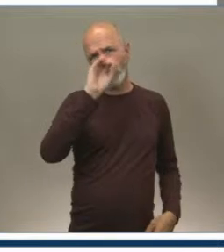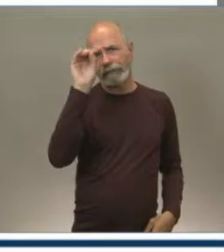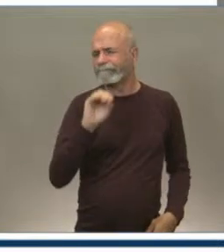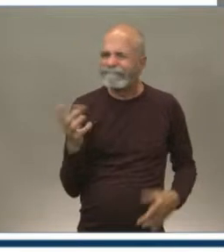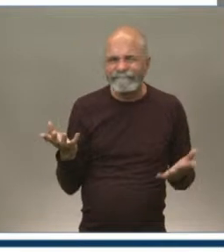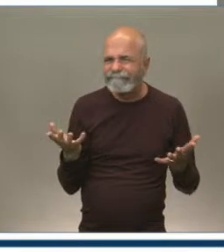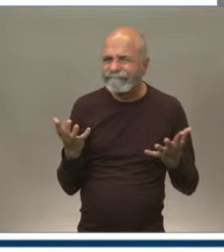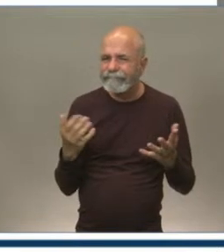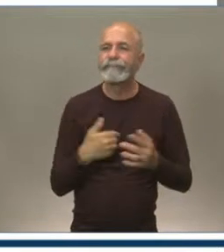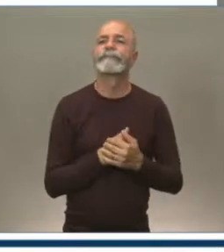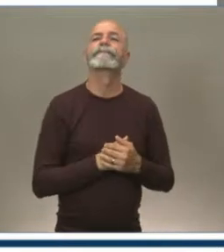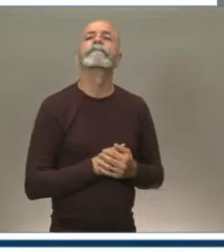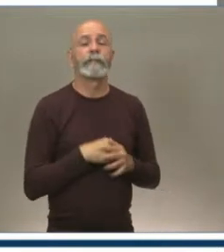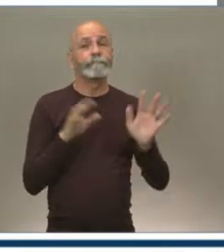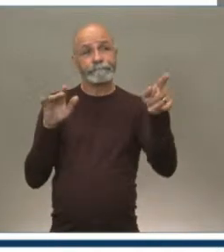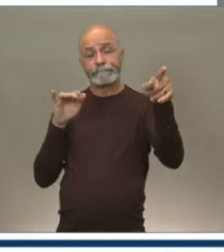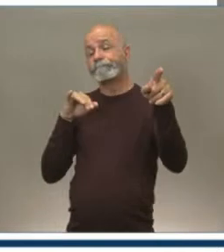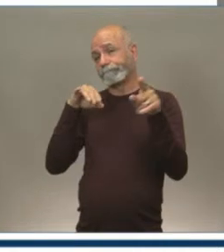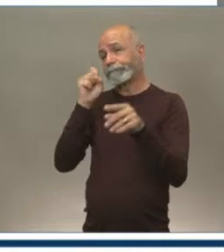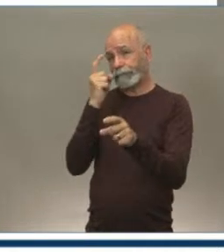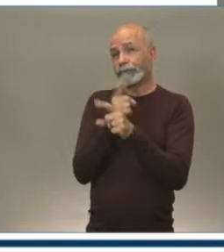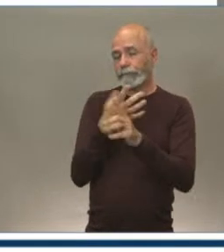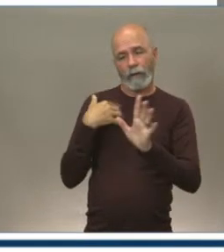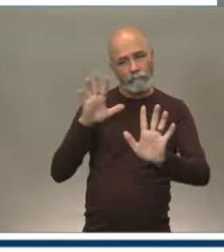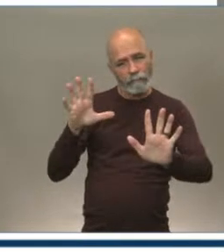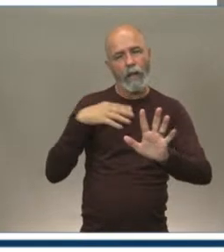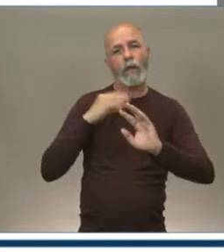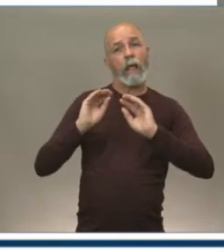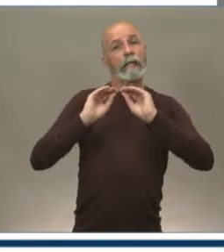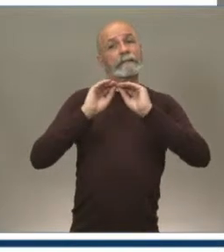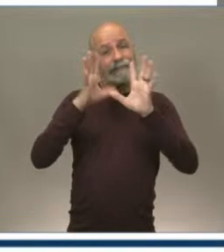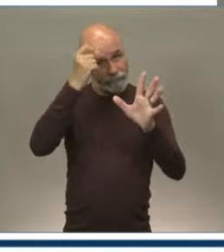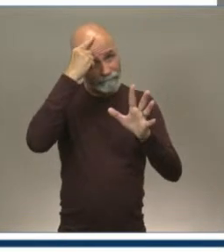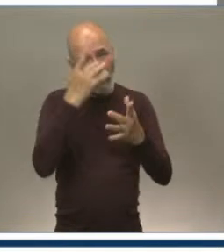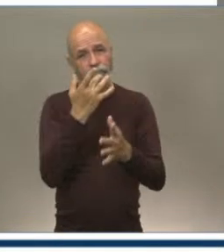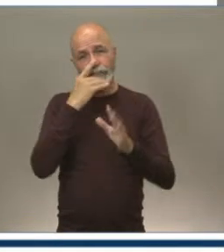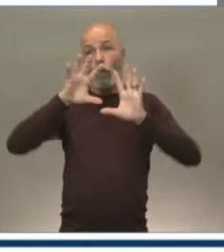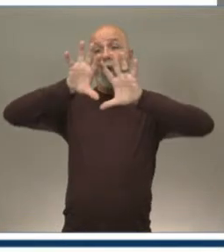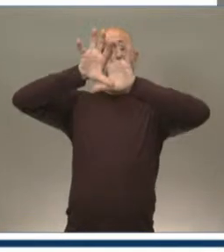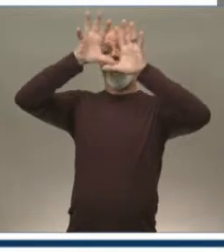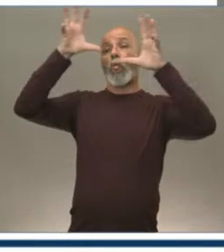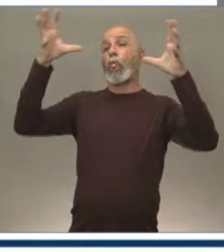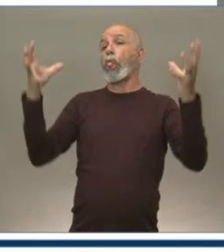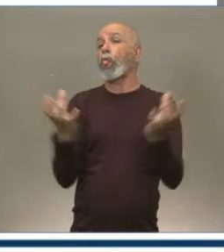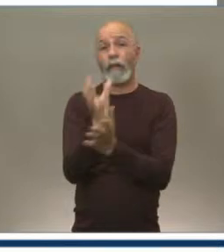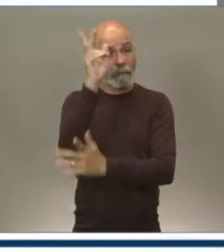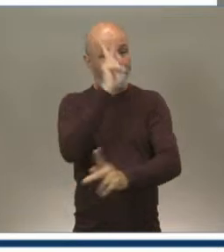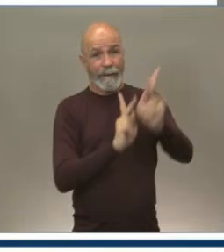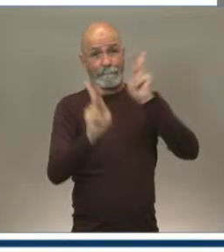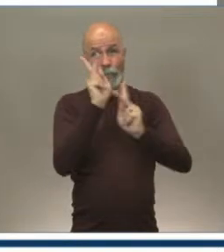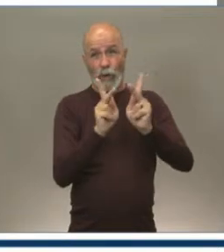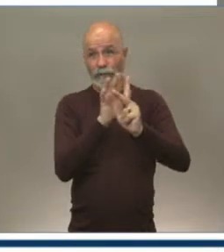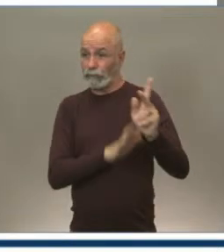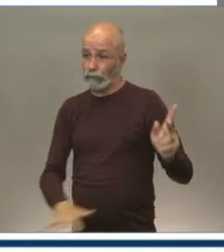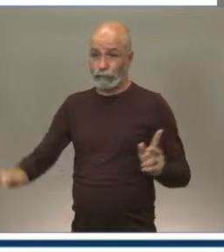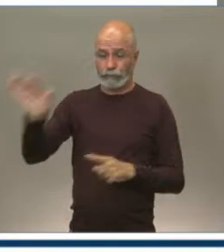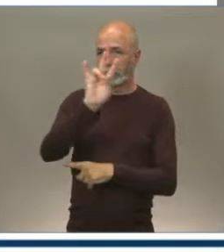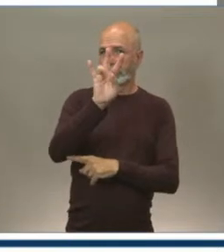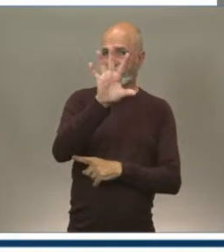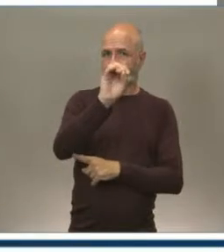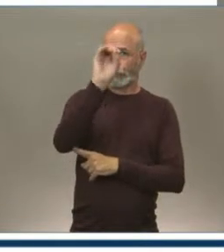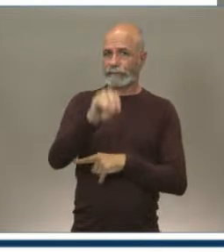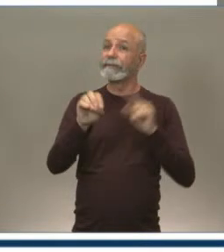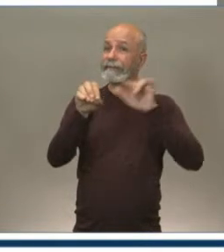To me, that 75% is the entire population, because you recognize that young people under